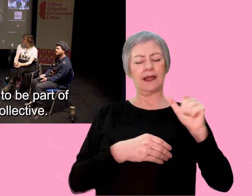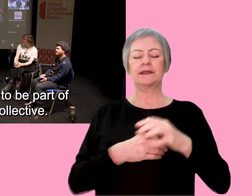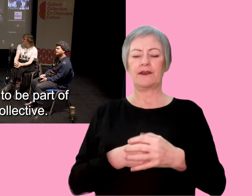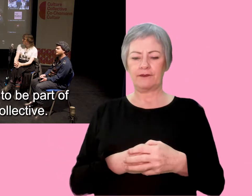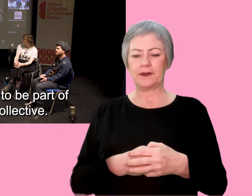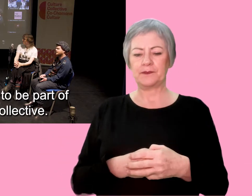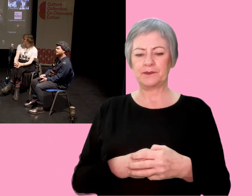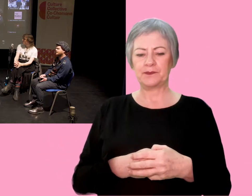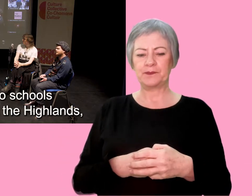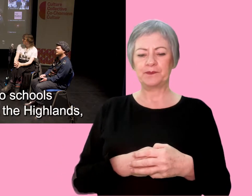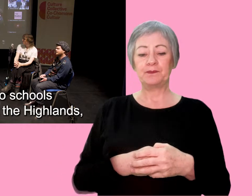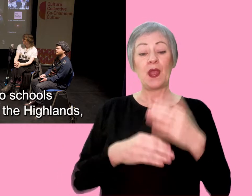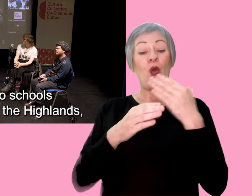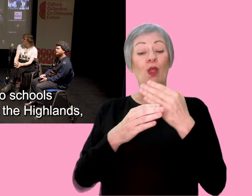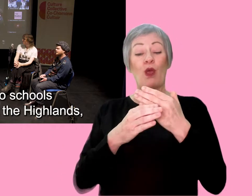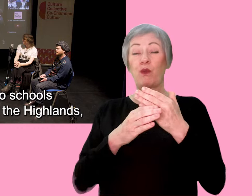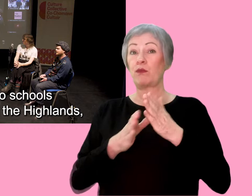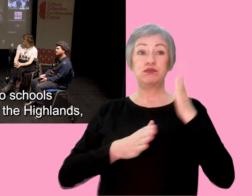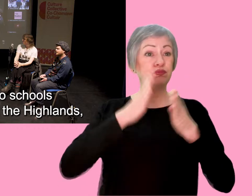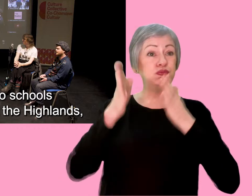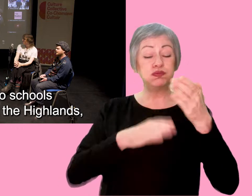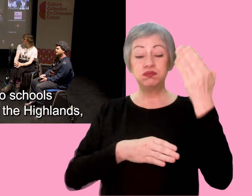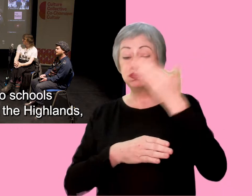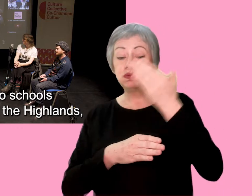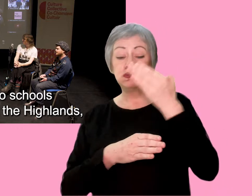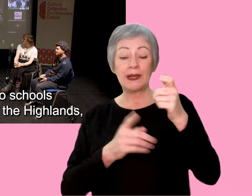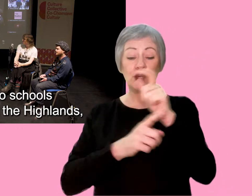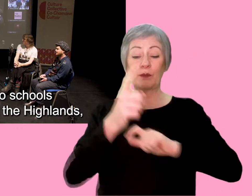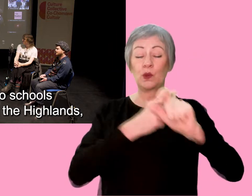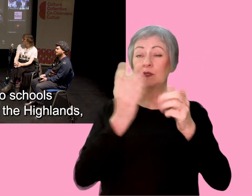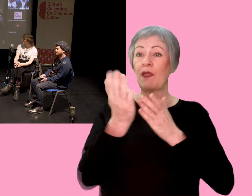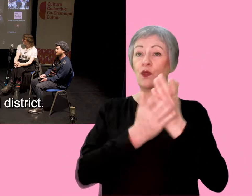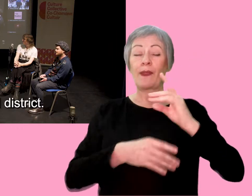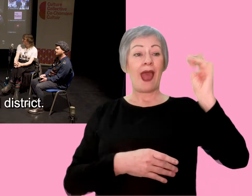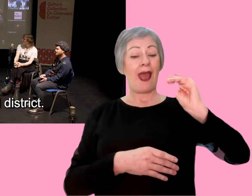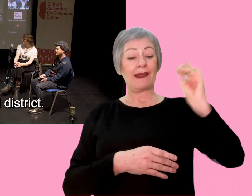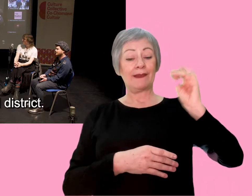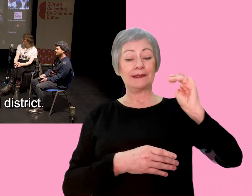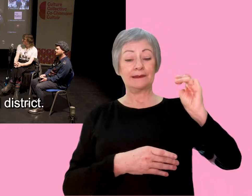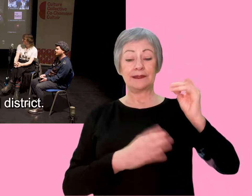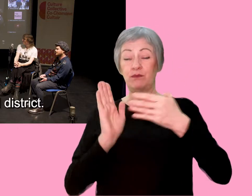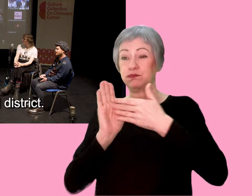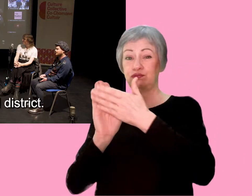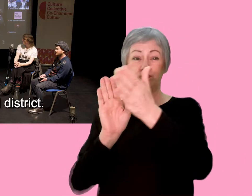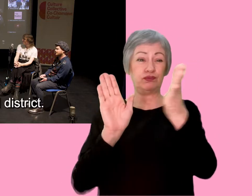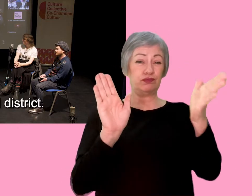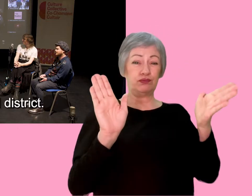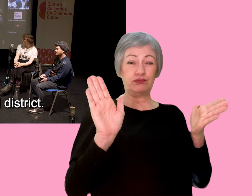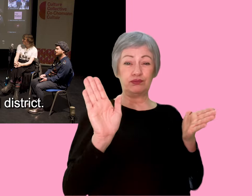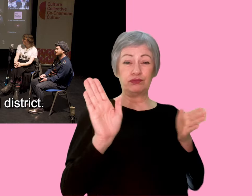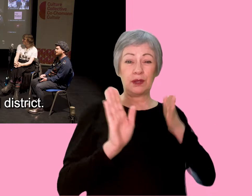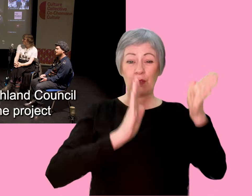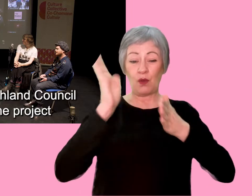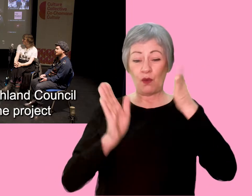cultar náisiúnta. Bhí an opar gom hasir féis scailtin agus cairsneach an sa Gaeltach, scíre go má farsing is